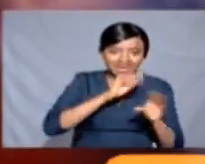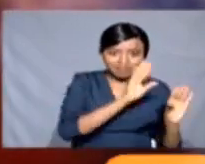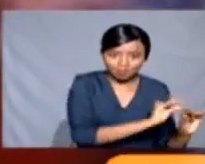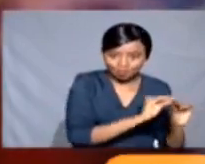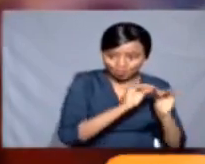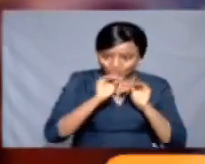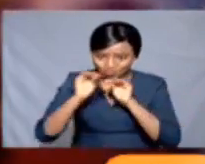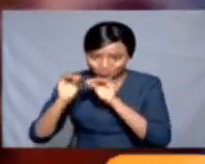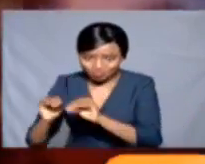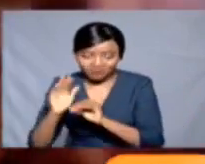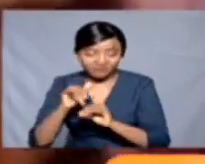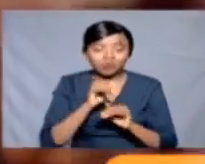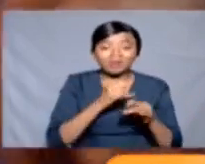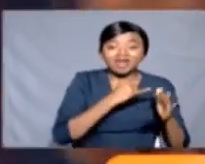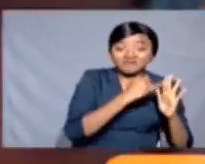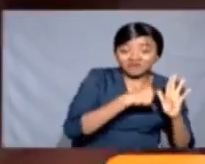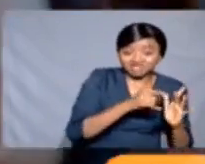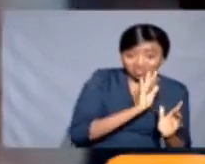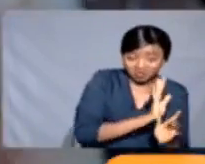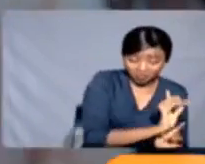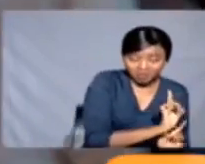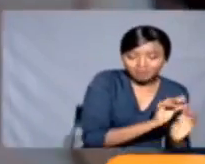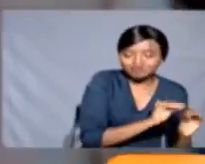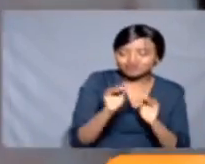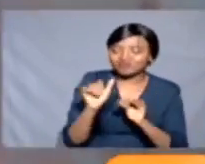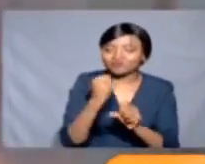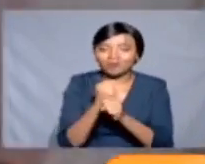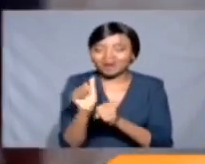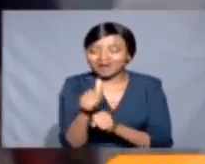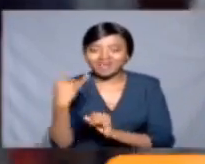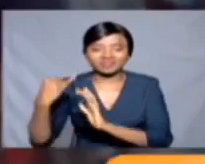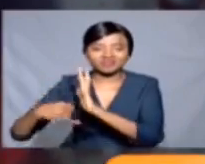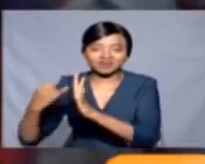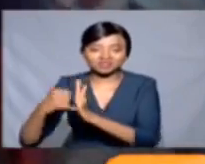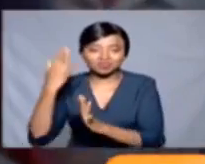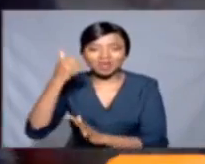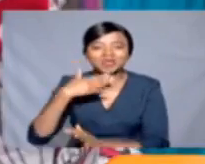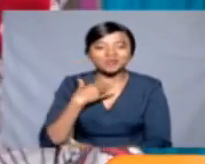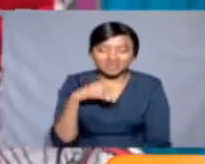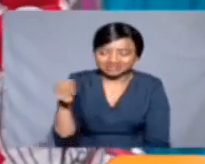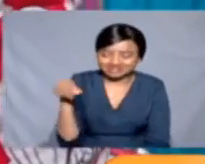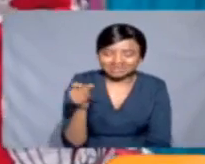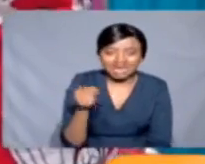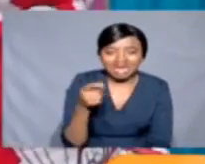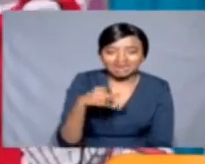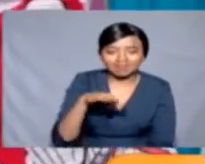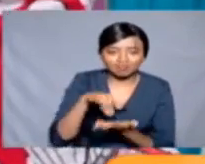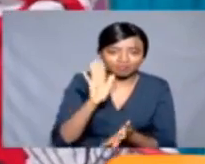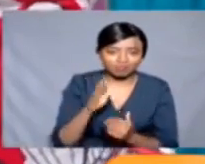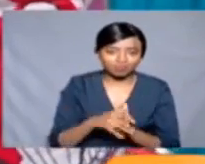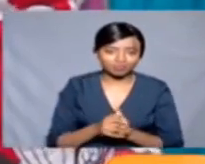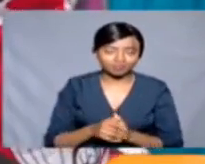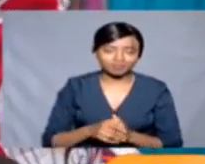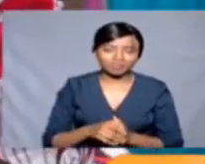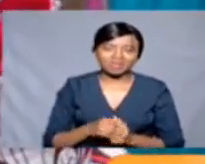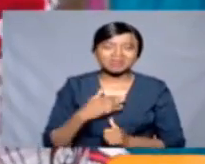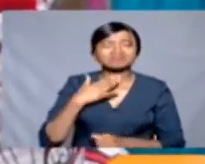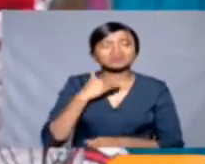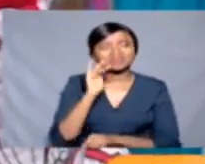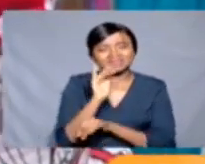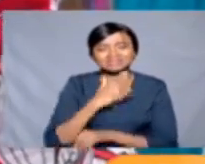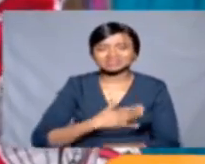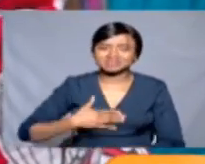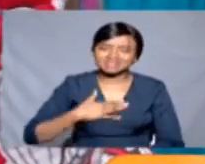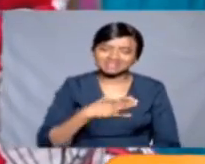the factory she used to work in to another factory in search of a better pay. Ningependa manini makambuni kama